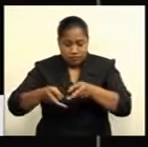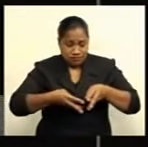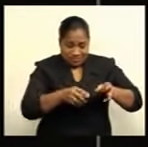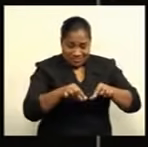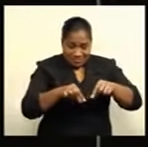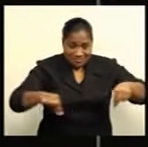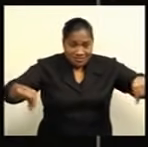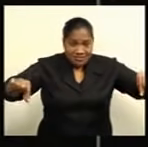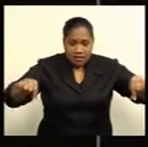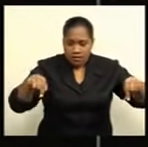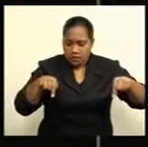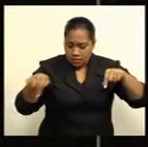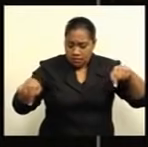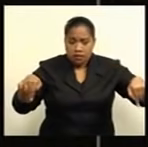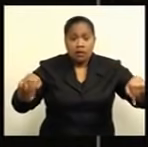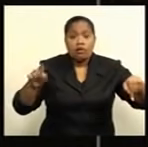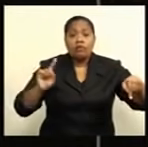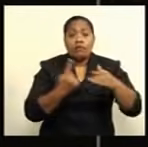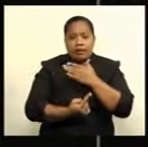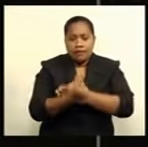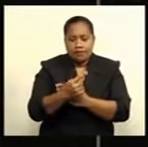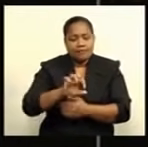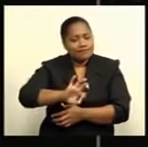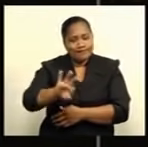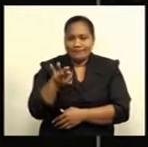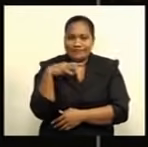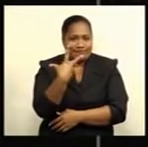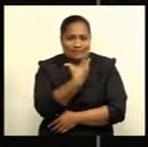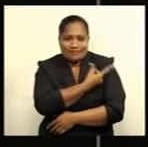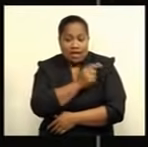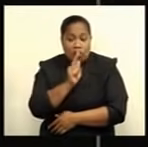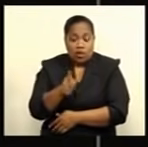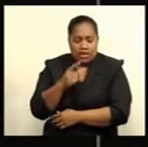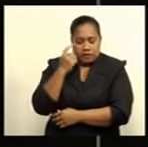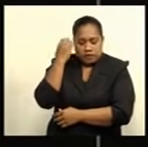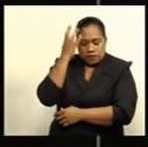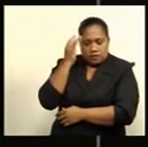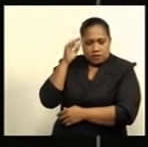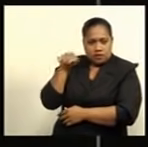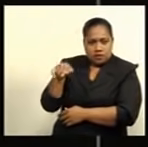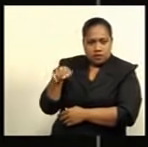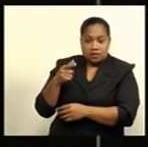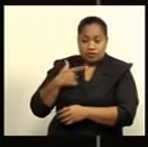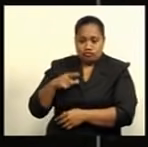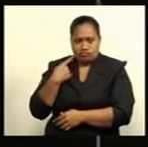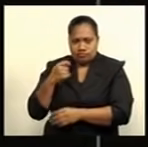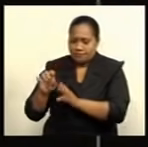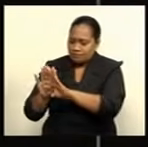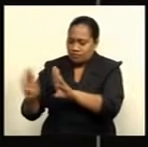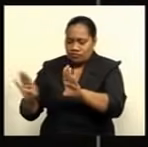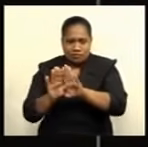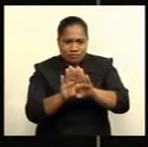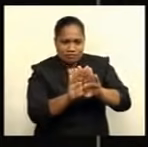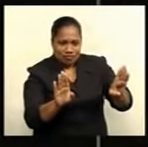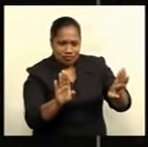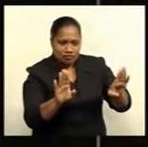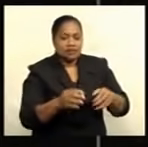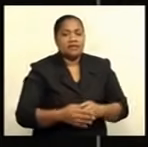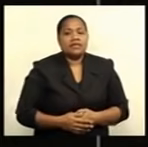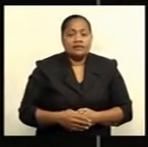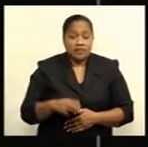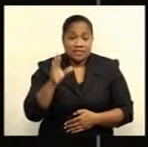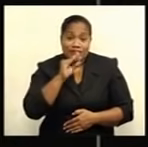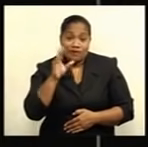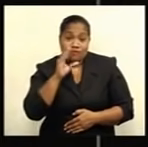vaccinated, causing some concerns days ahead of a possible lifting of containment borders. Speaking during the Radio Fiji